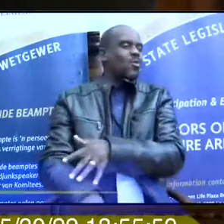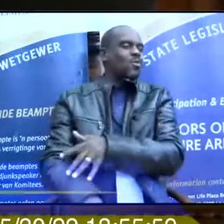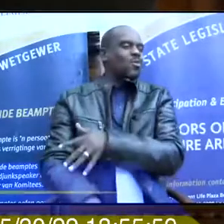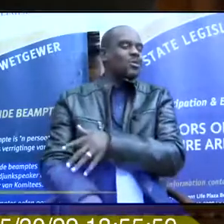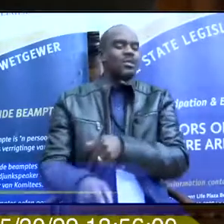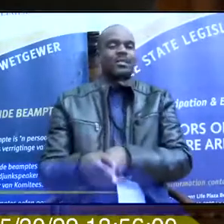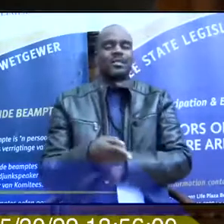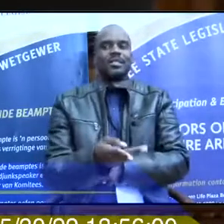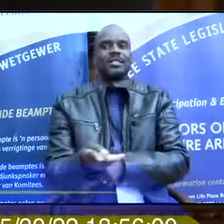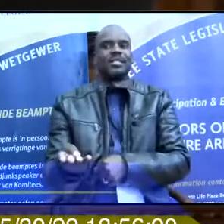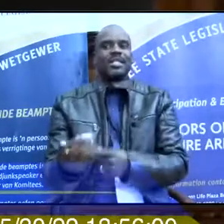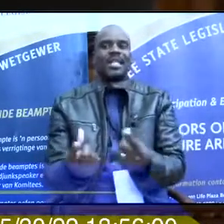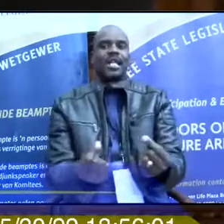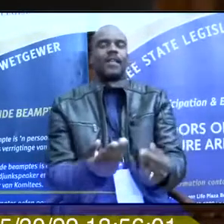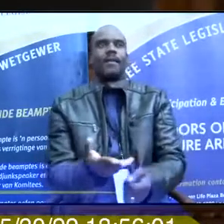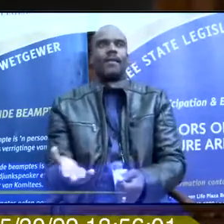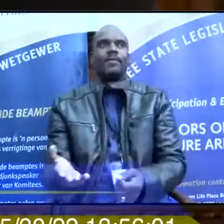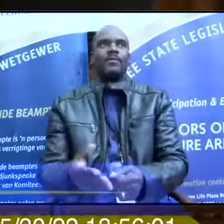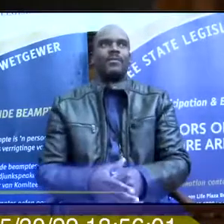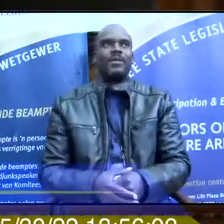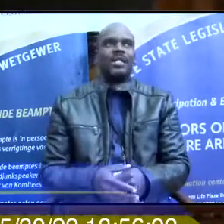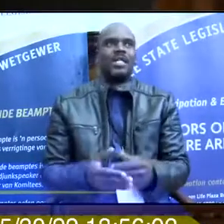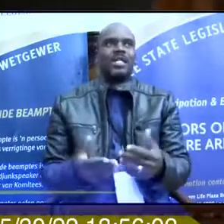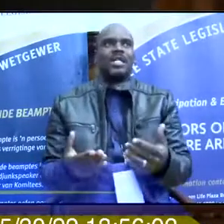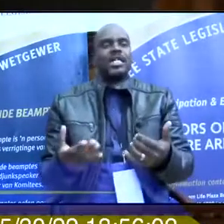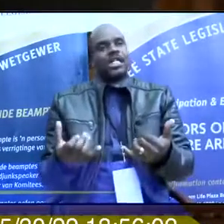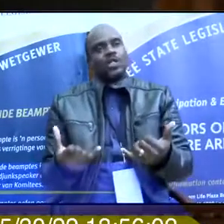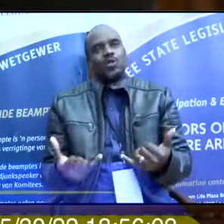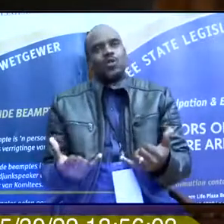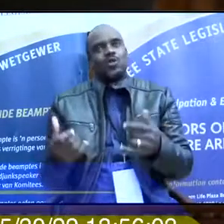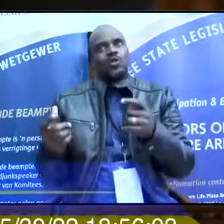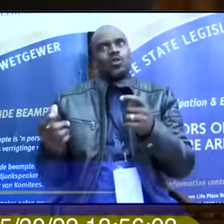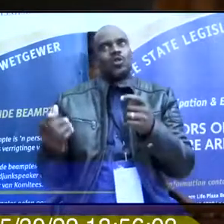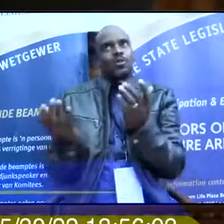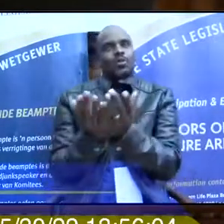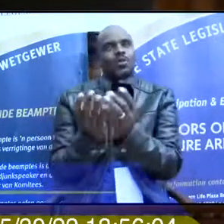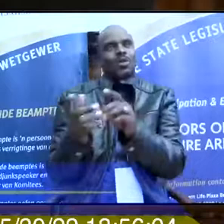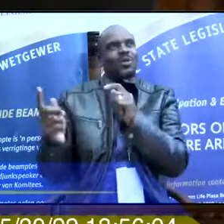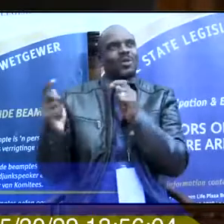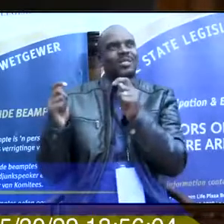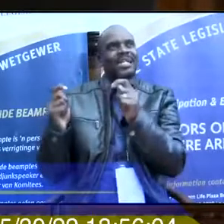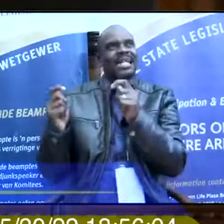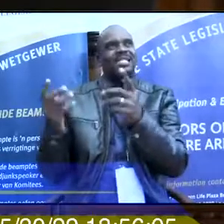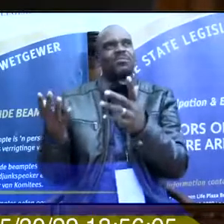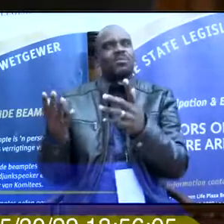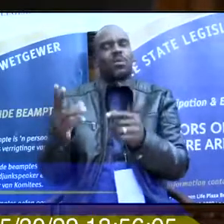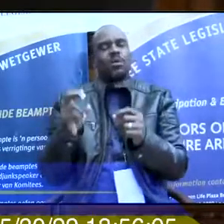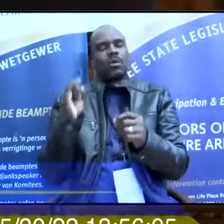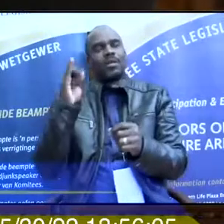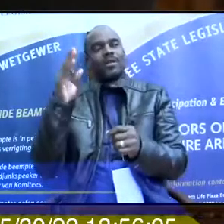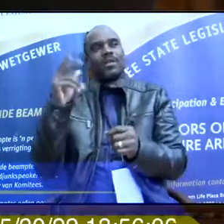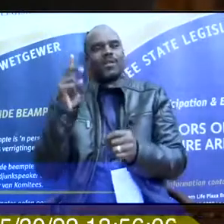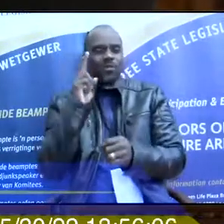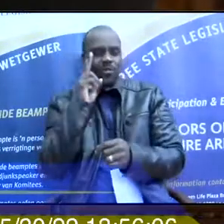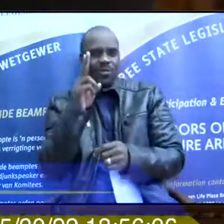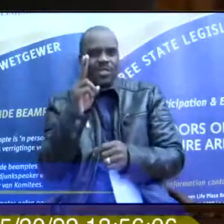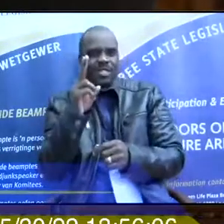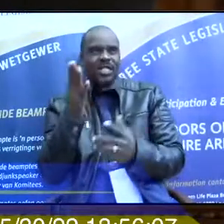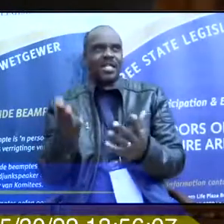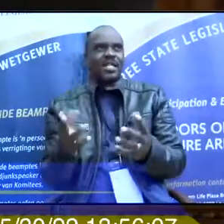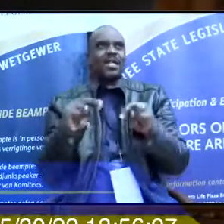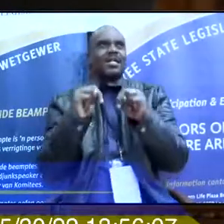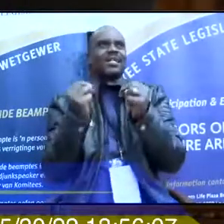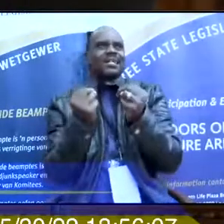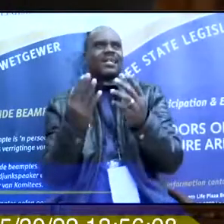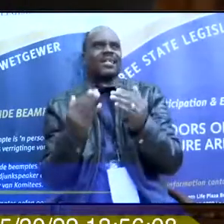affairs or we don't include the issue of police rules and transport because when you check there there's that particular signage and you